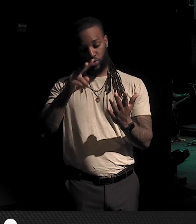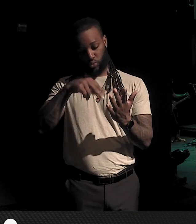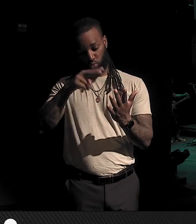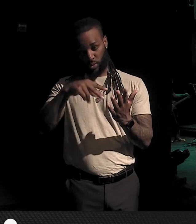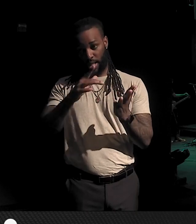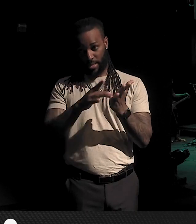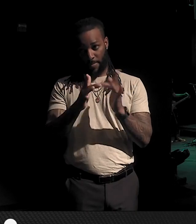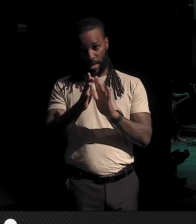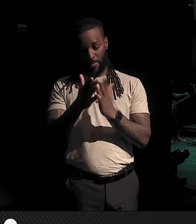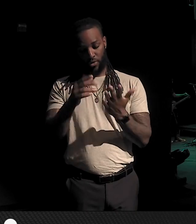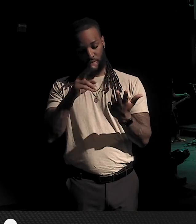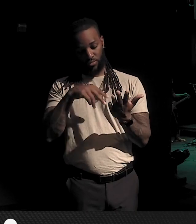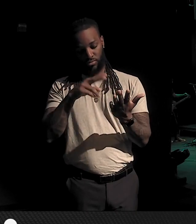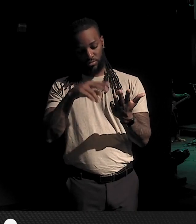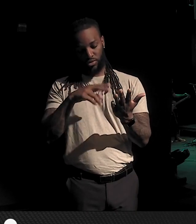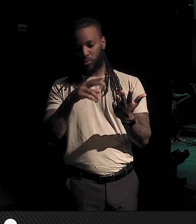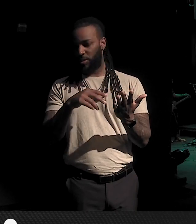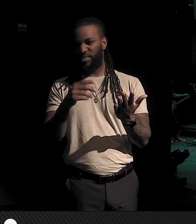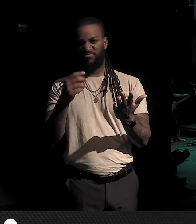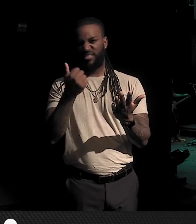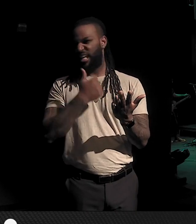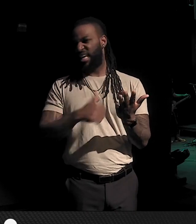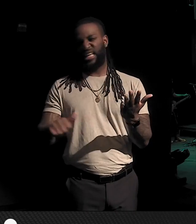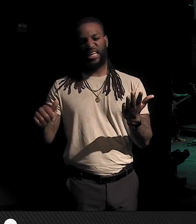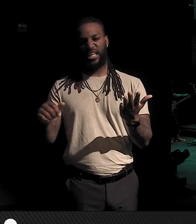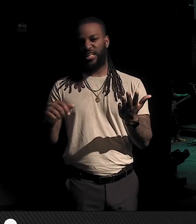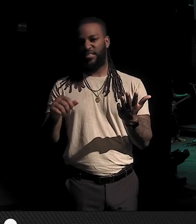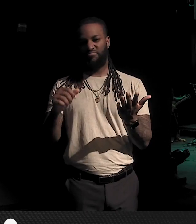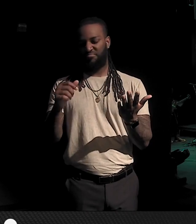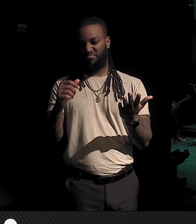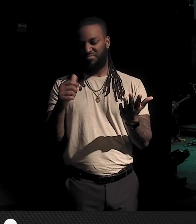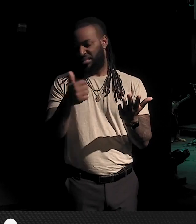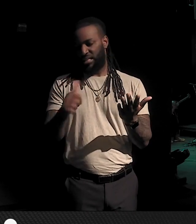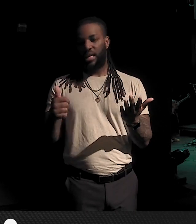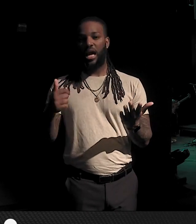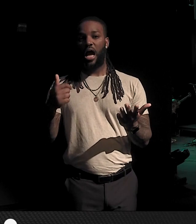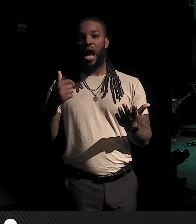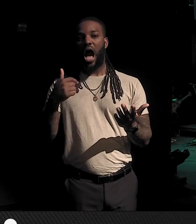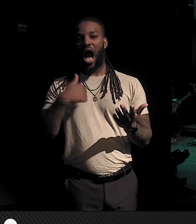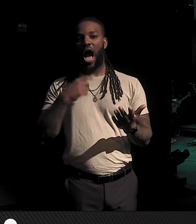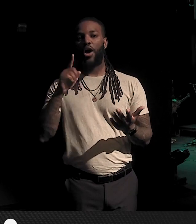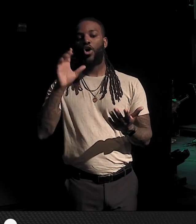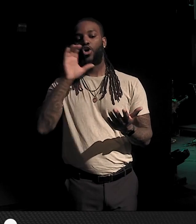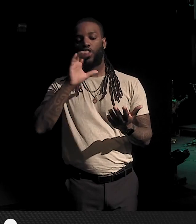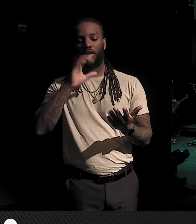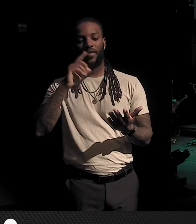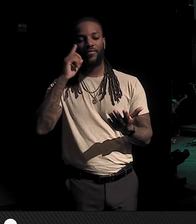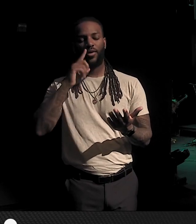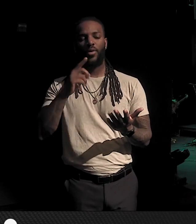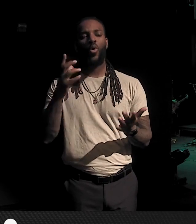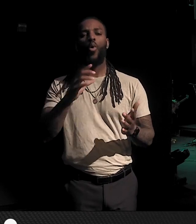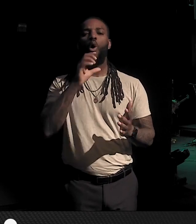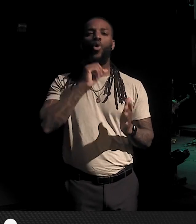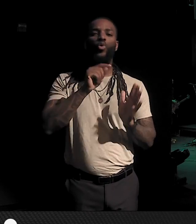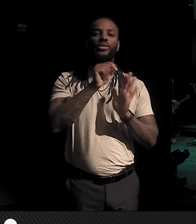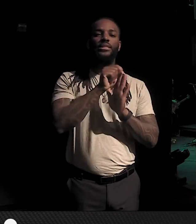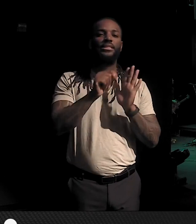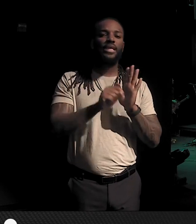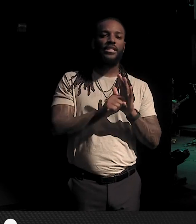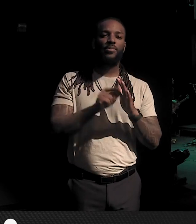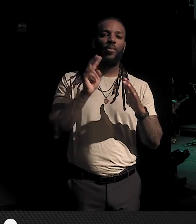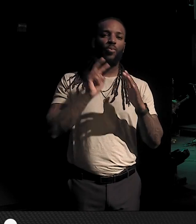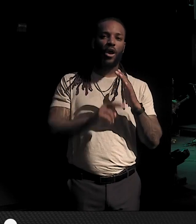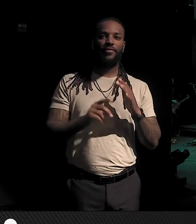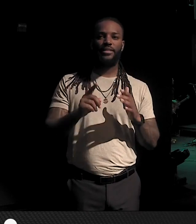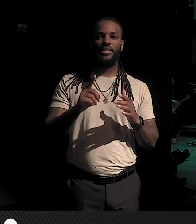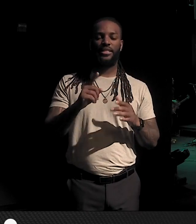that Jesus has revealed, any of that gospel activity, I go looking for what Old Testament prophecy is he